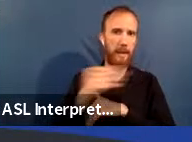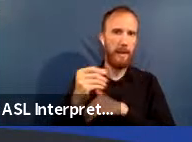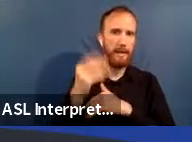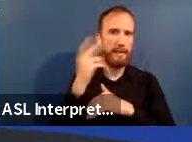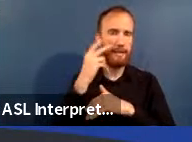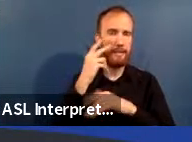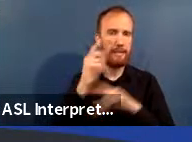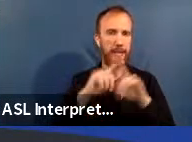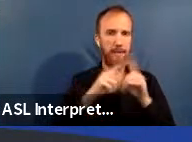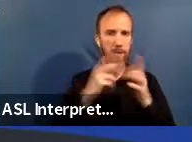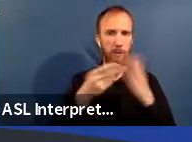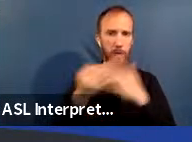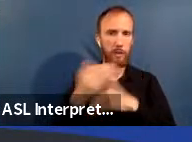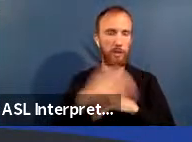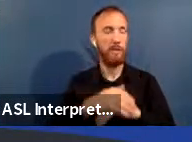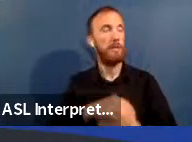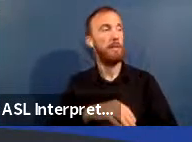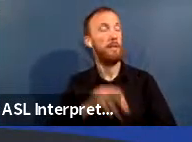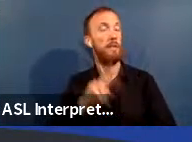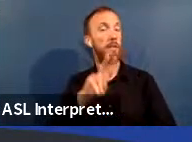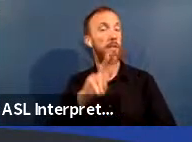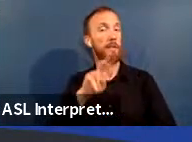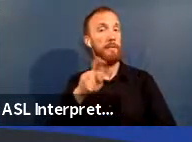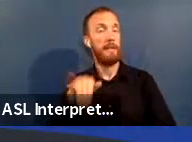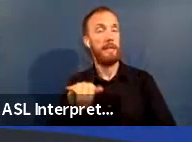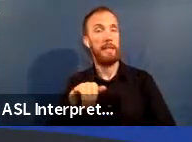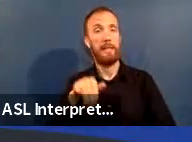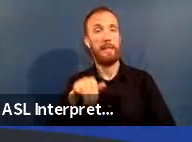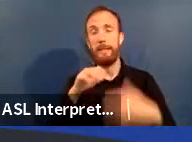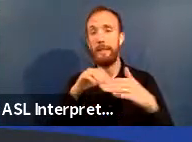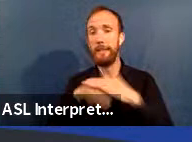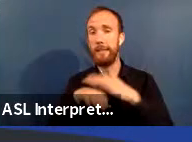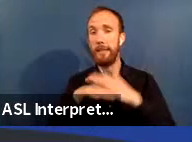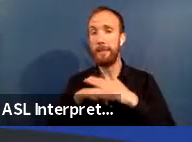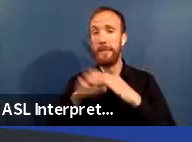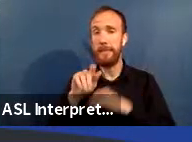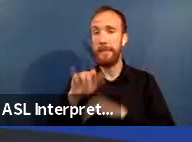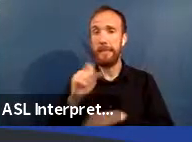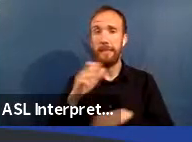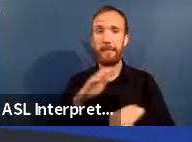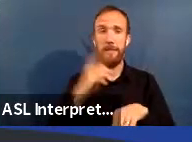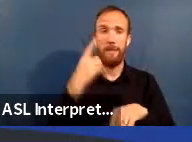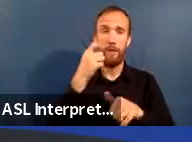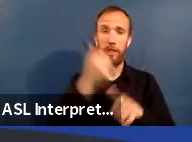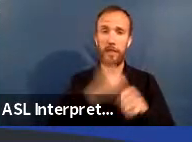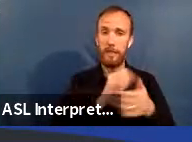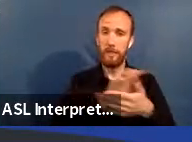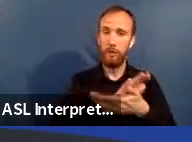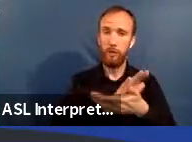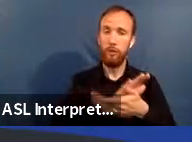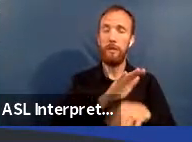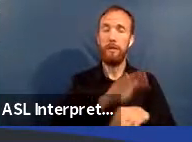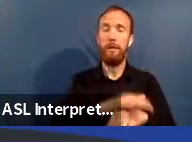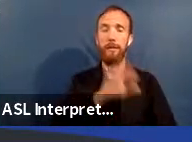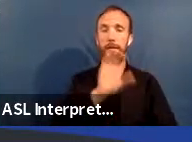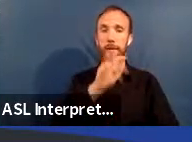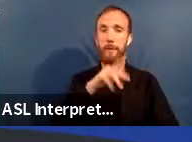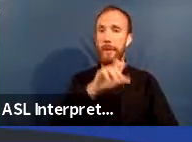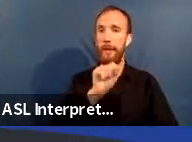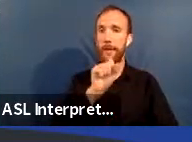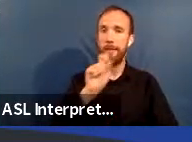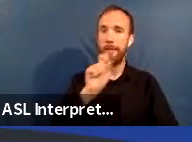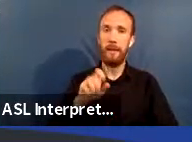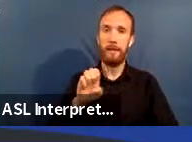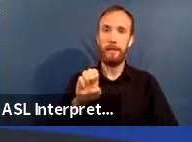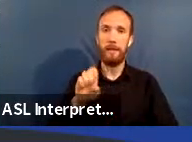The accessibility status for each school is posted on cps.edu, so it's on our website. And